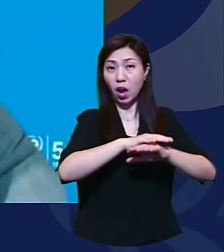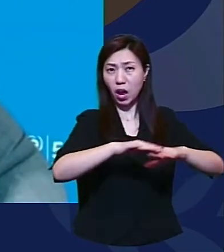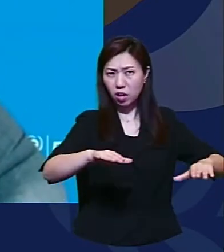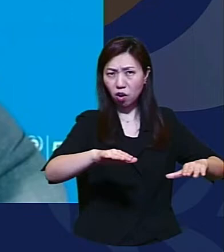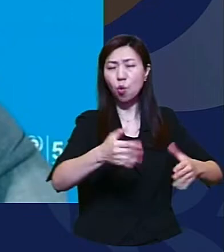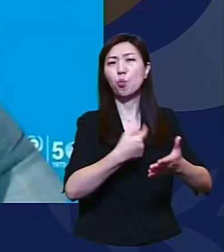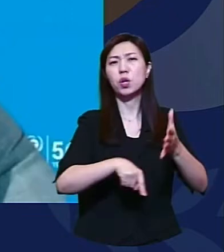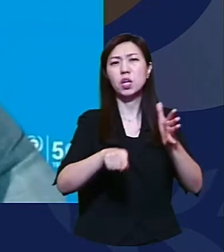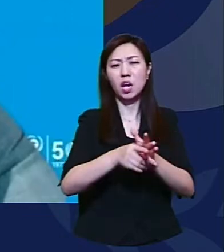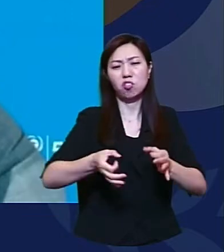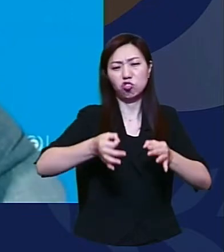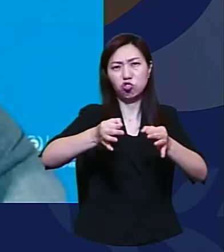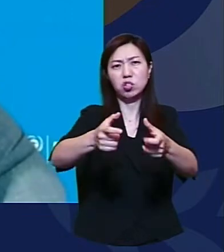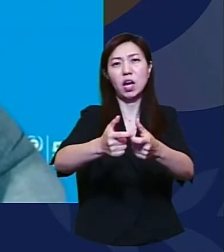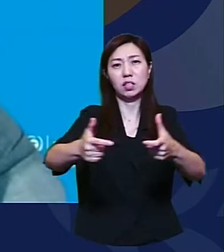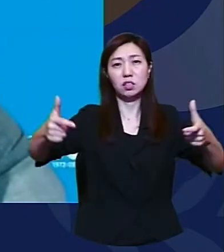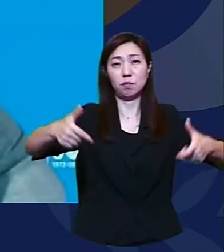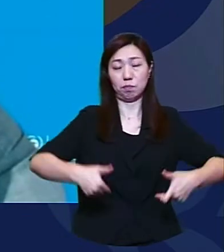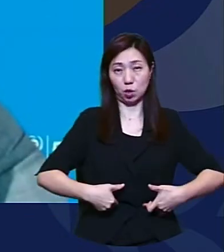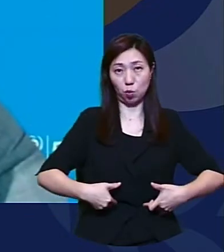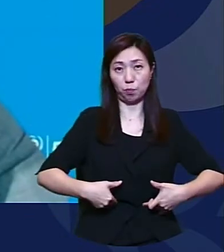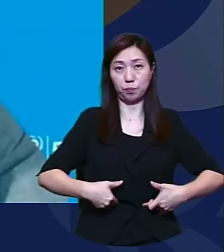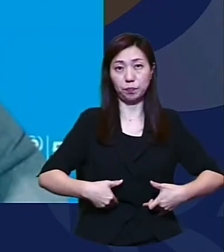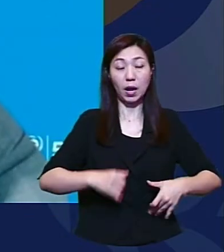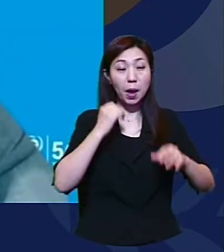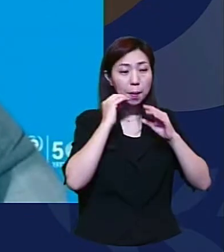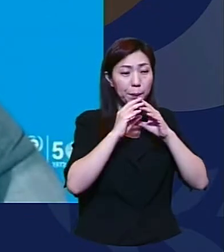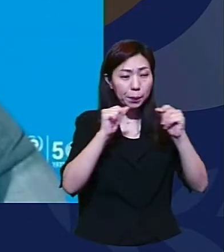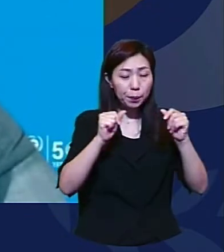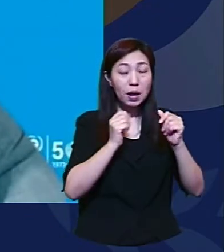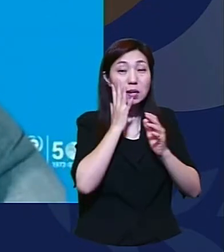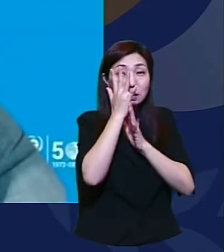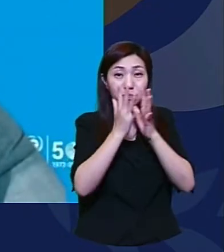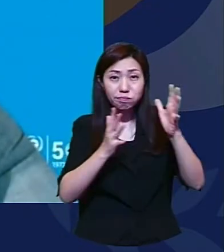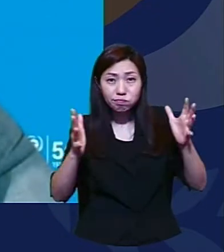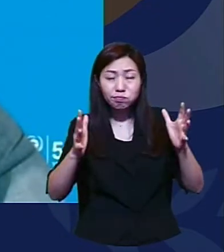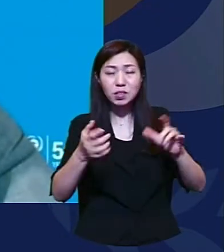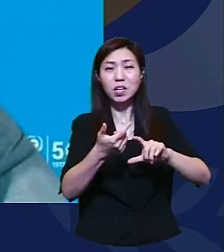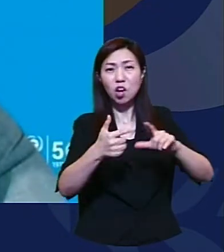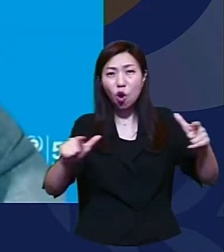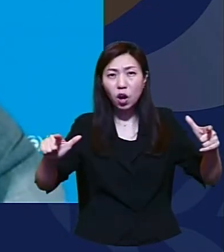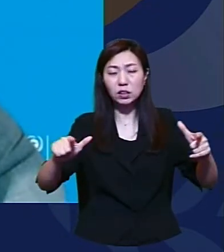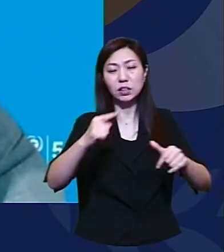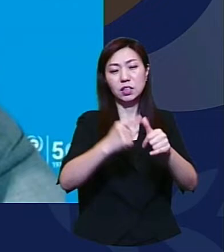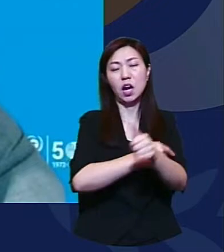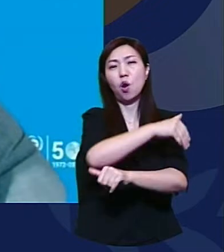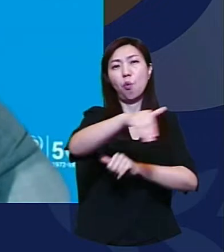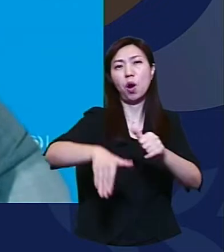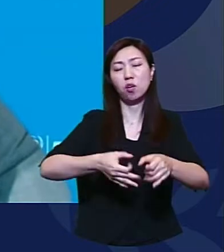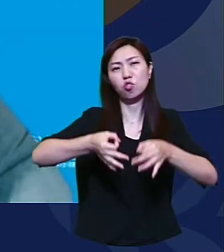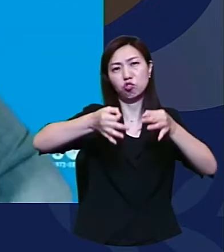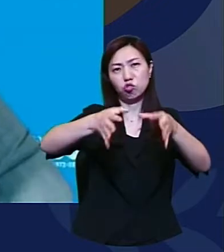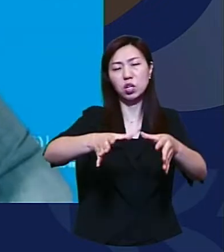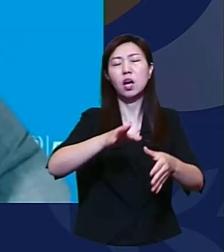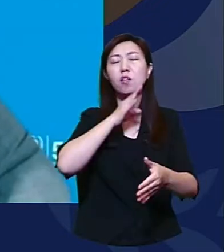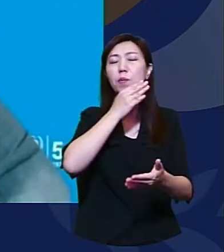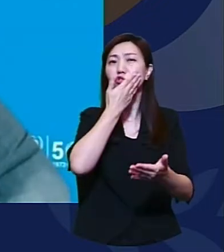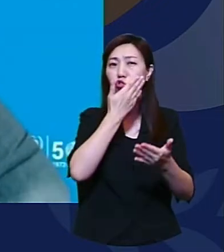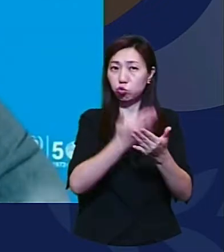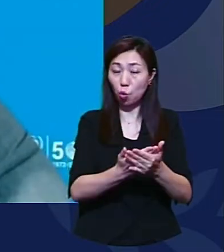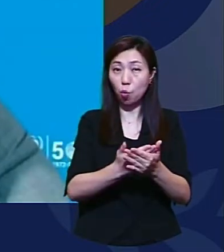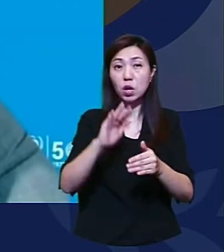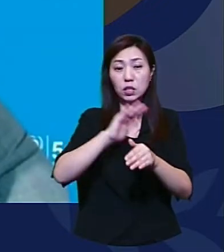mangroves, coastal wetlands, forests that are essential to tackling the climate crisis. So I